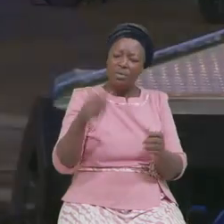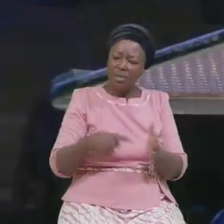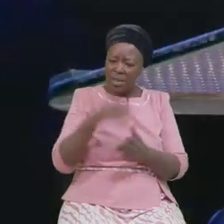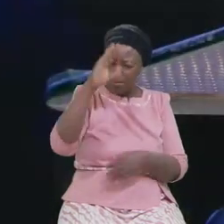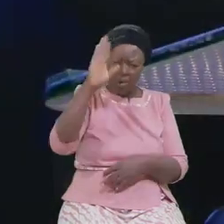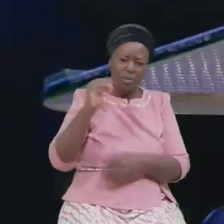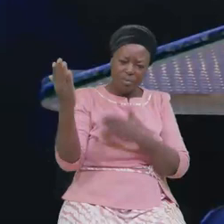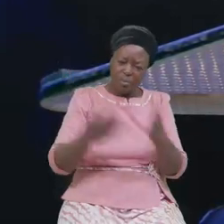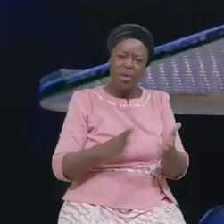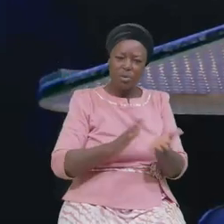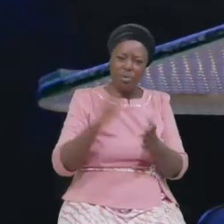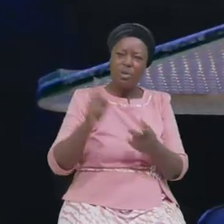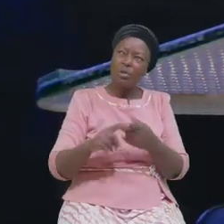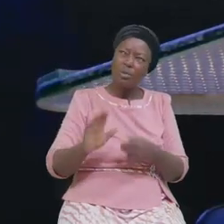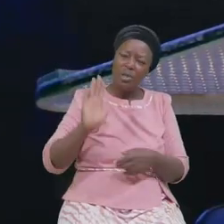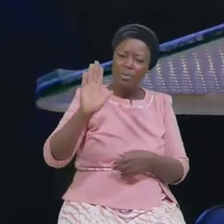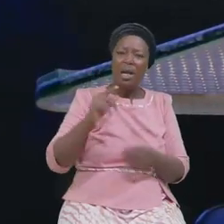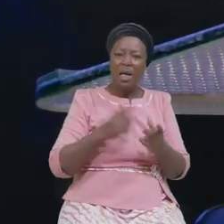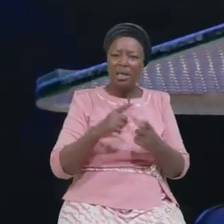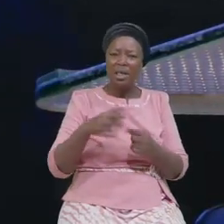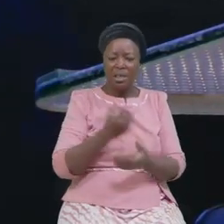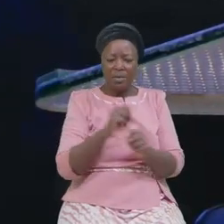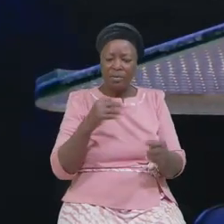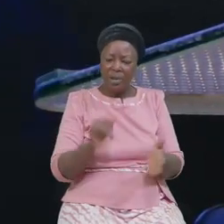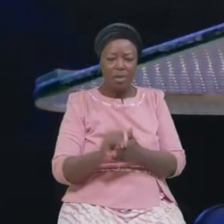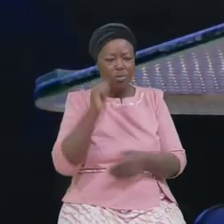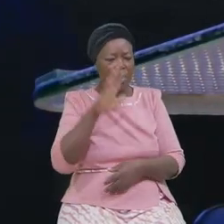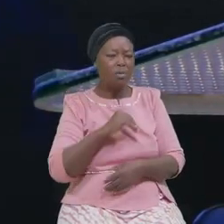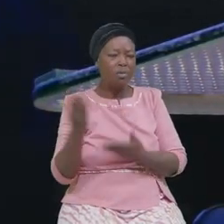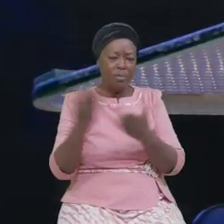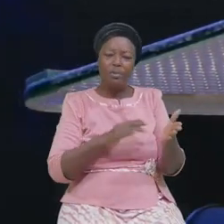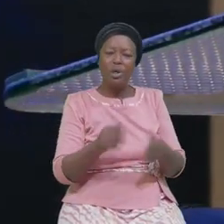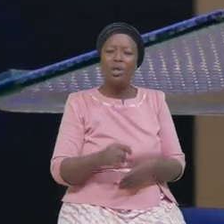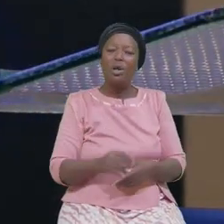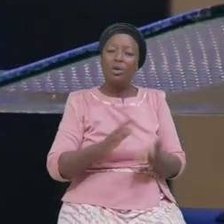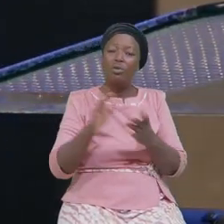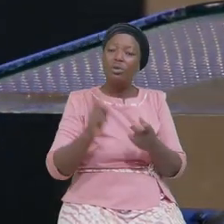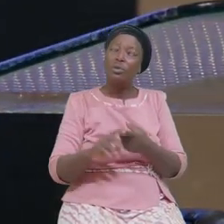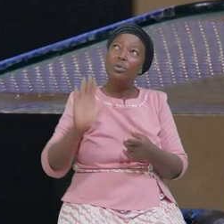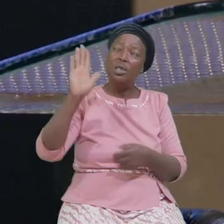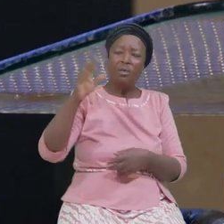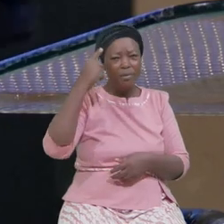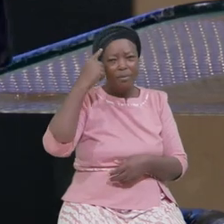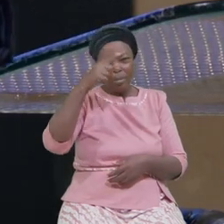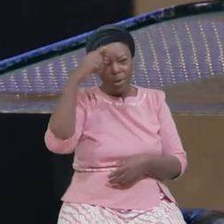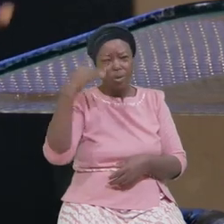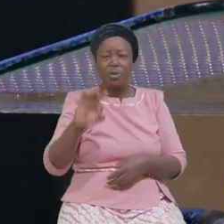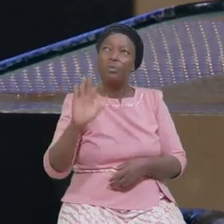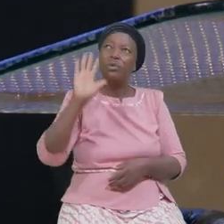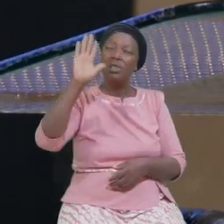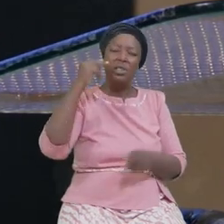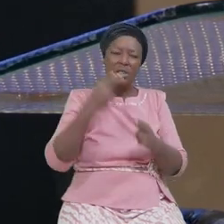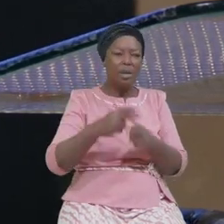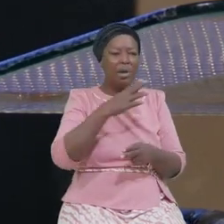glory to me. The salvation of that woman will bring glory to me. For his name's sake, that